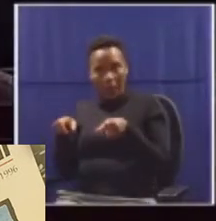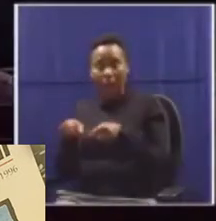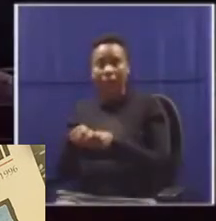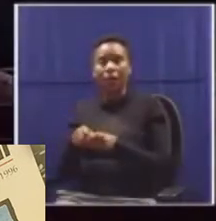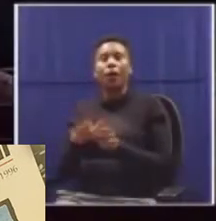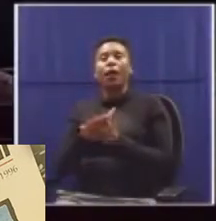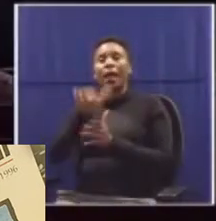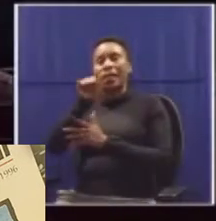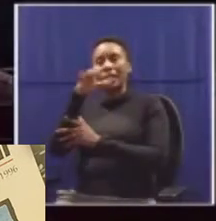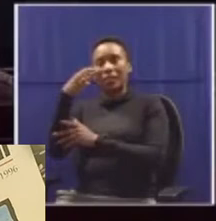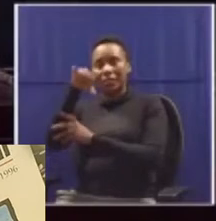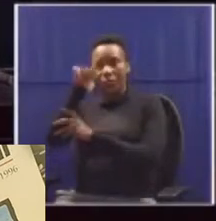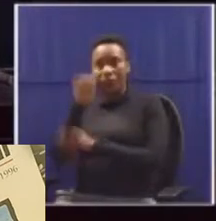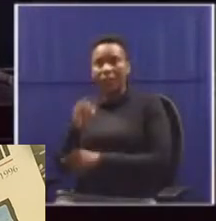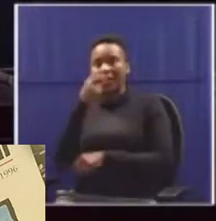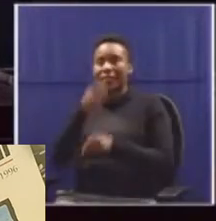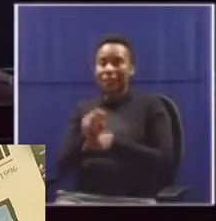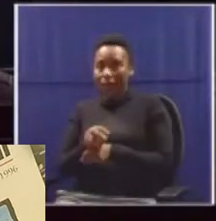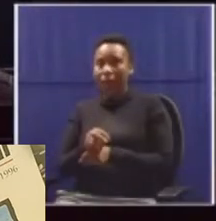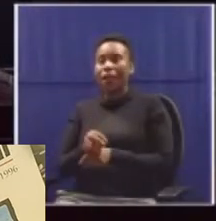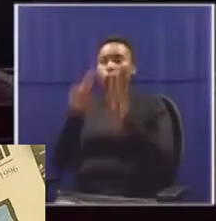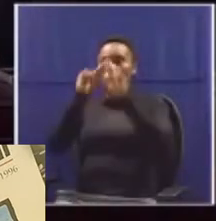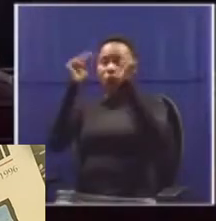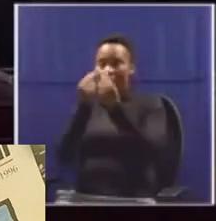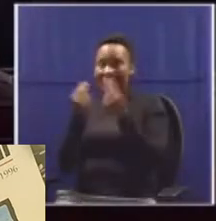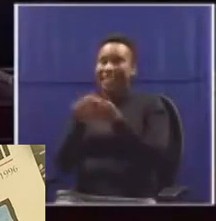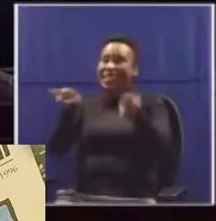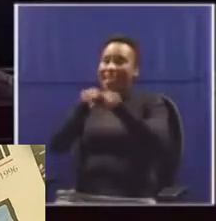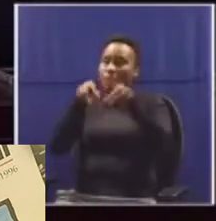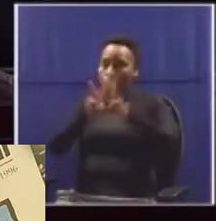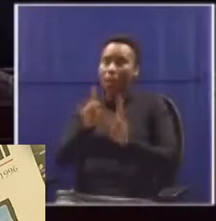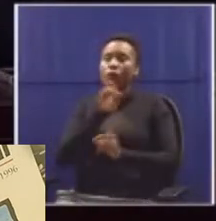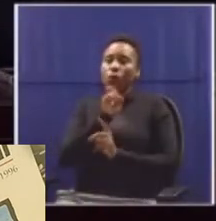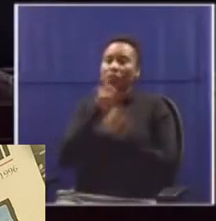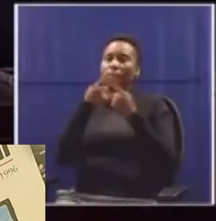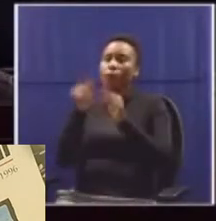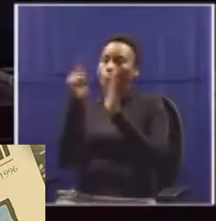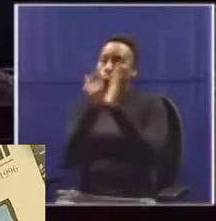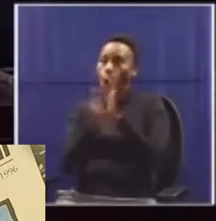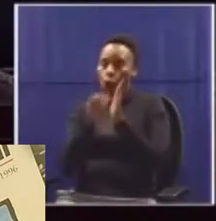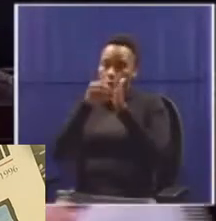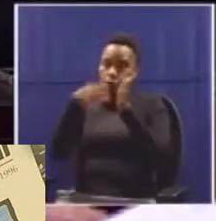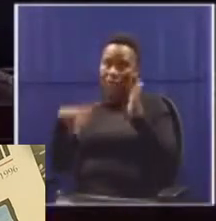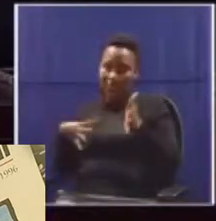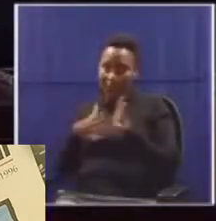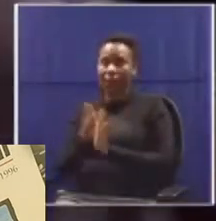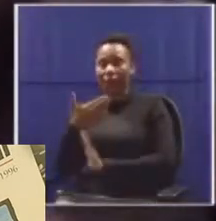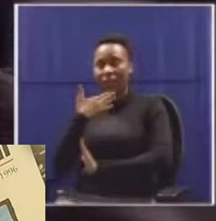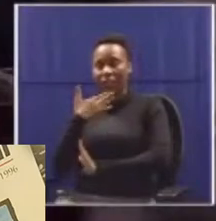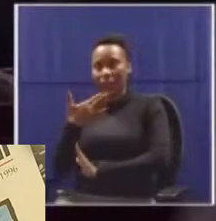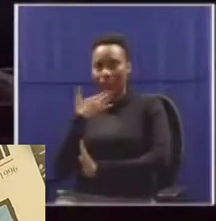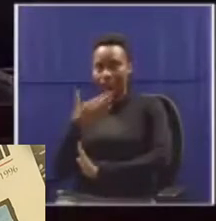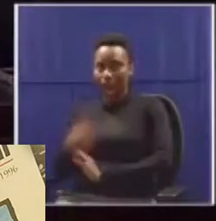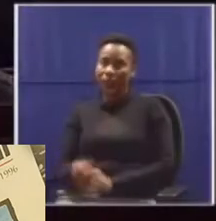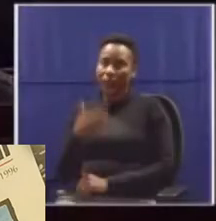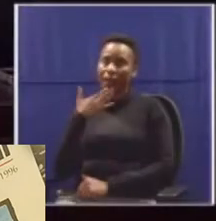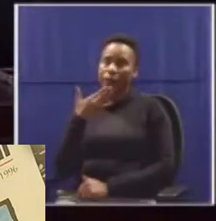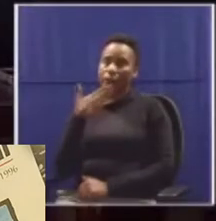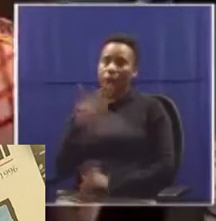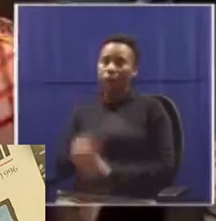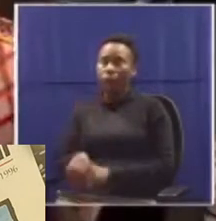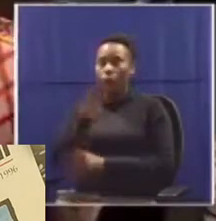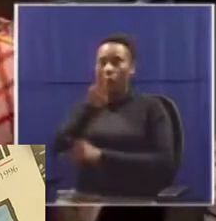employ universities to apply similar principles for law students I thank you thank you